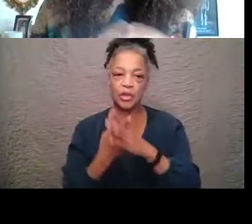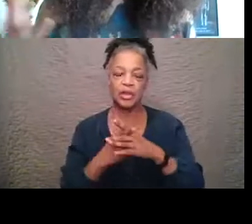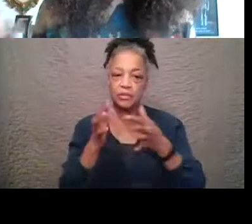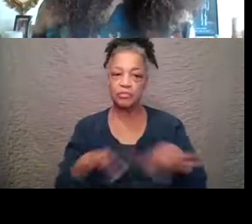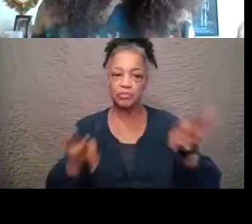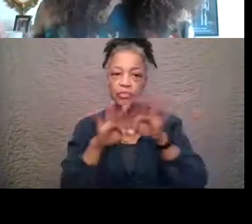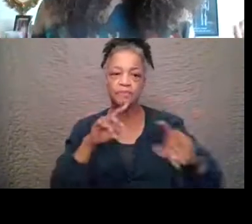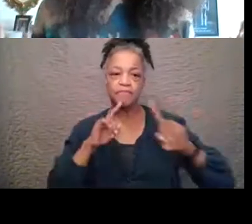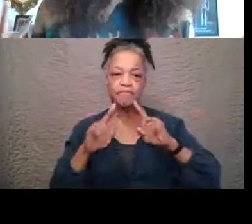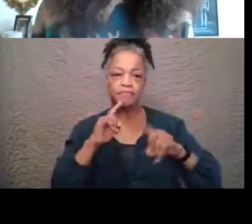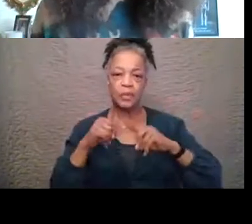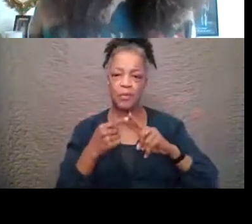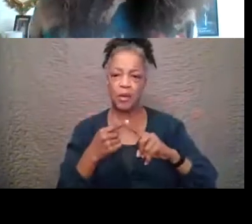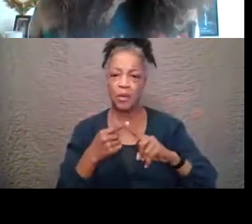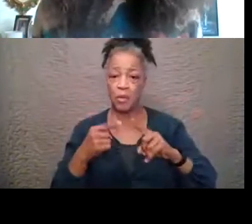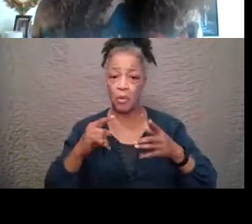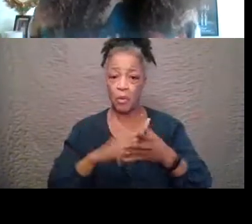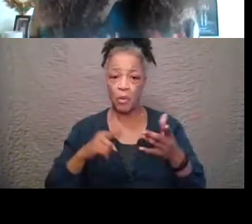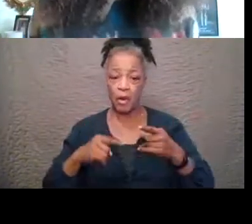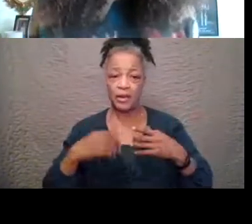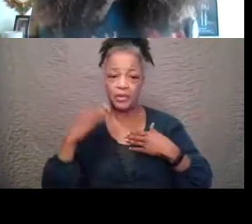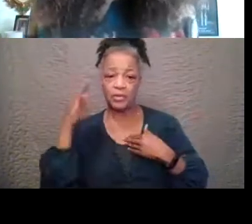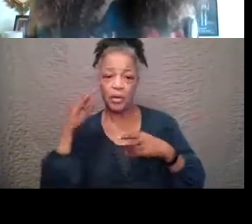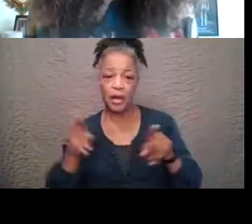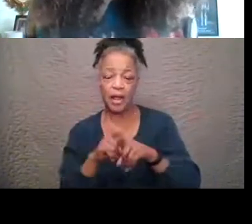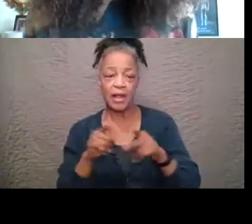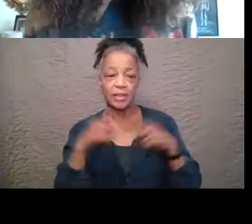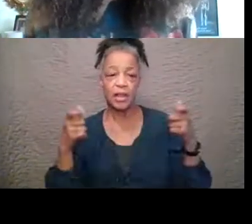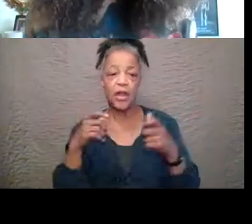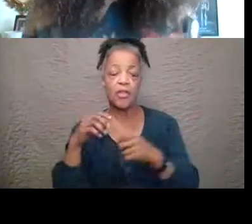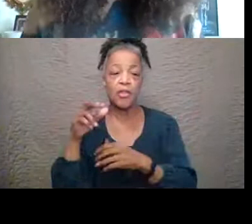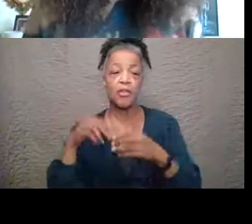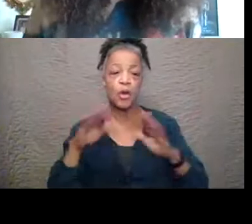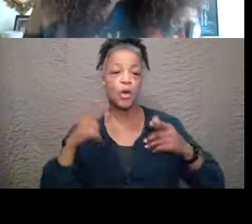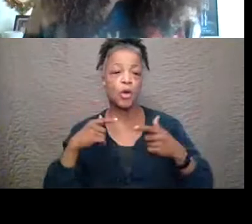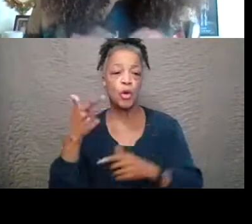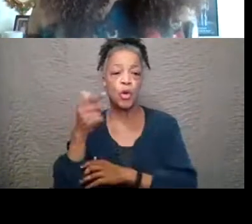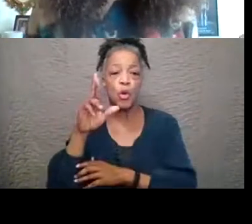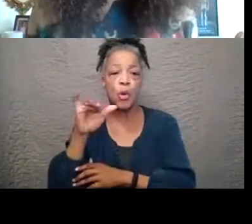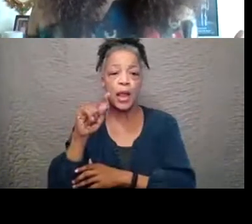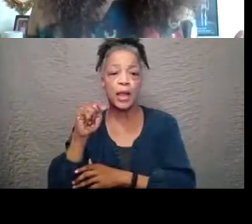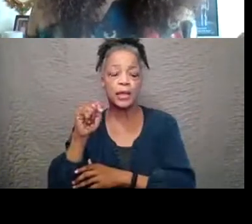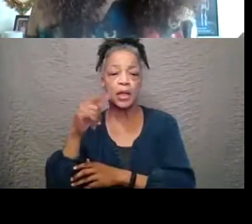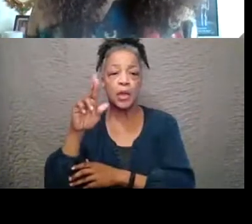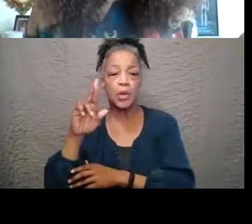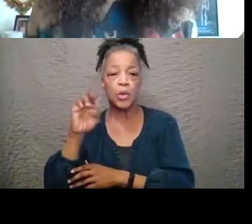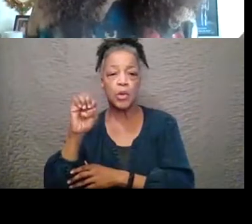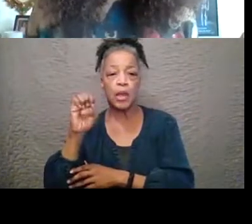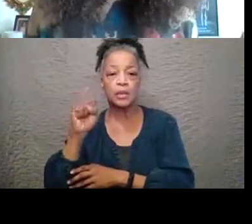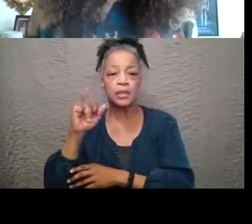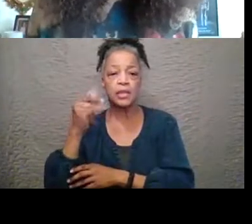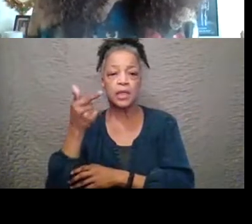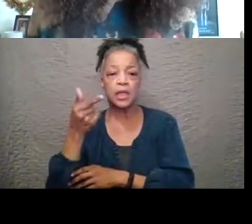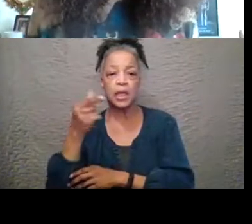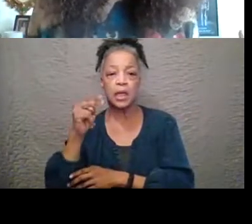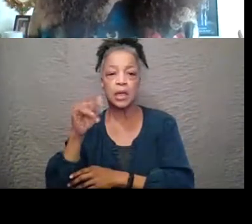about what has come to be known as the Great Resignation. People are looking at the work that they